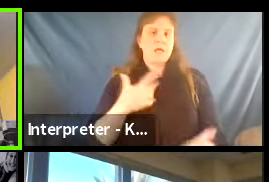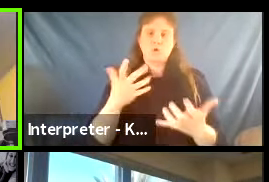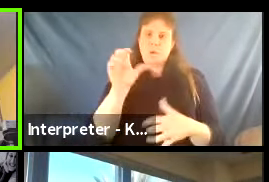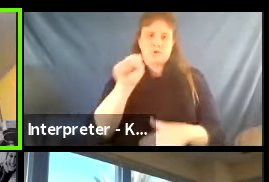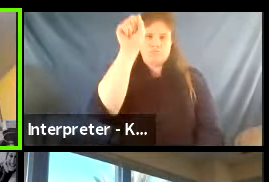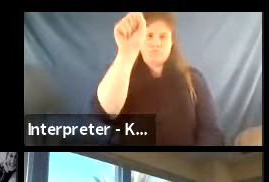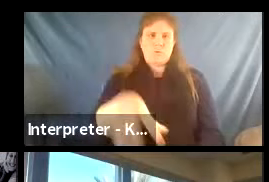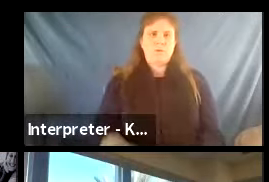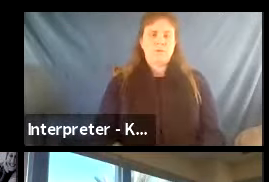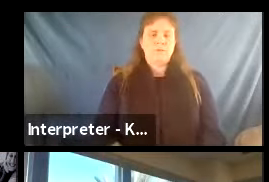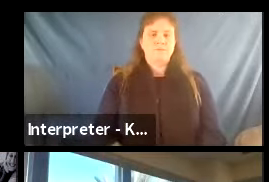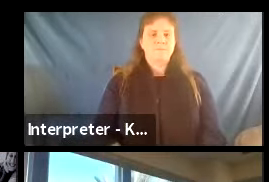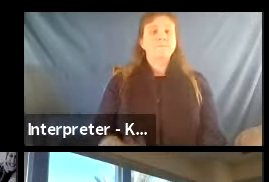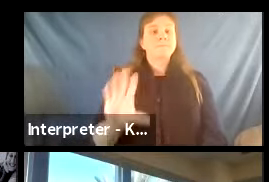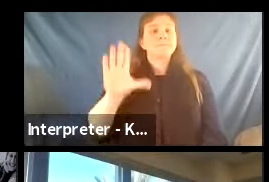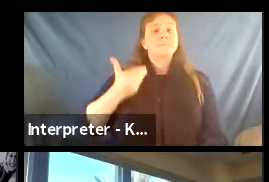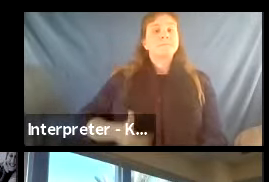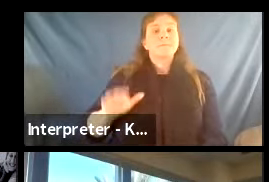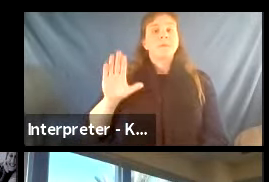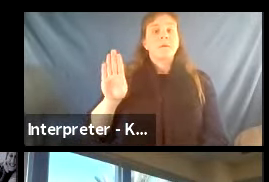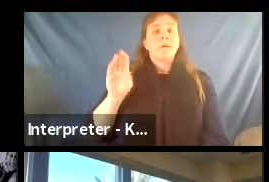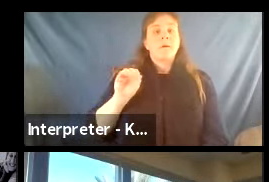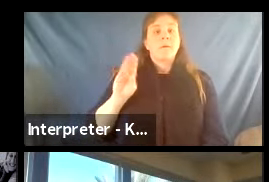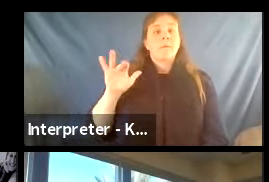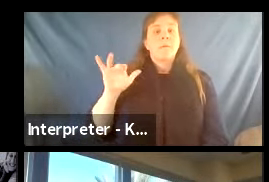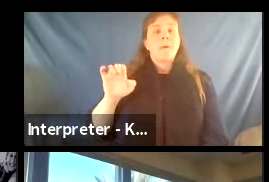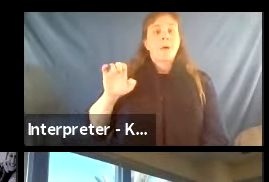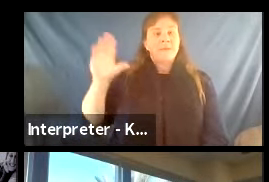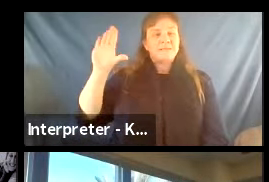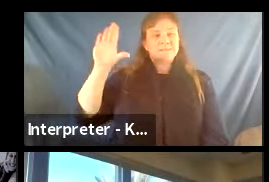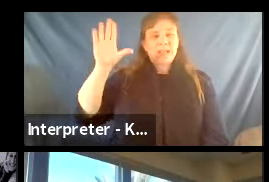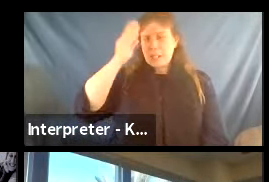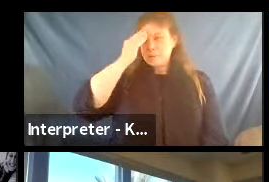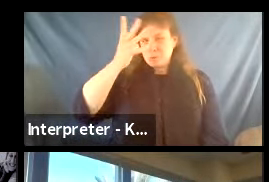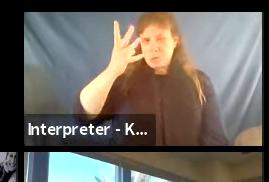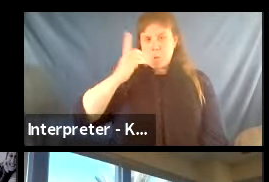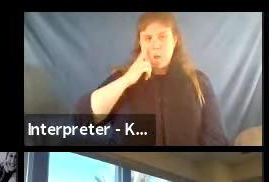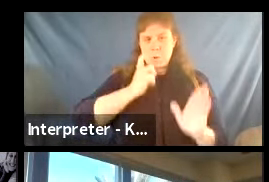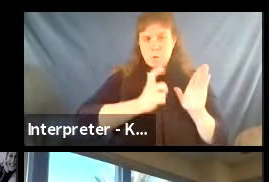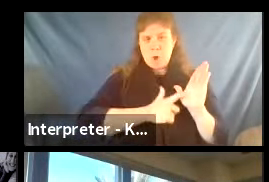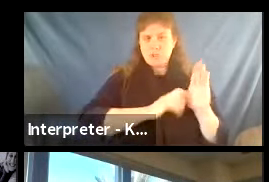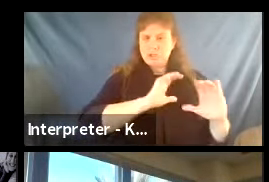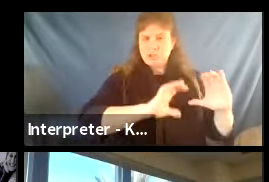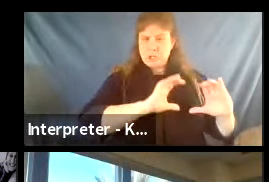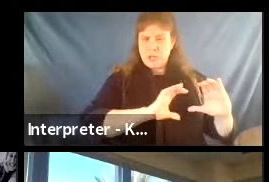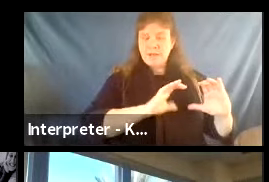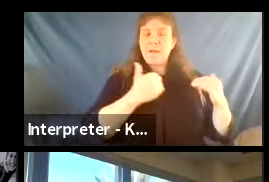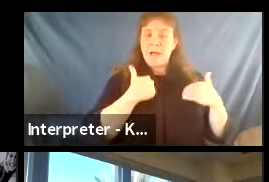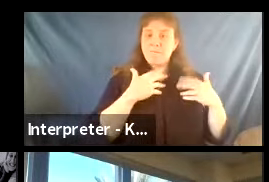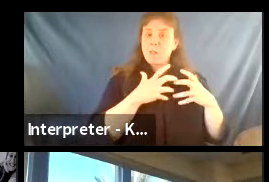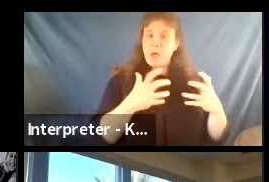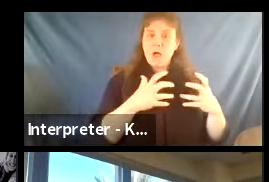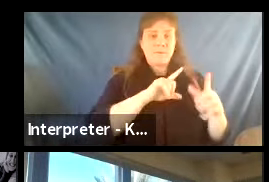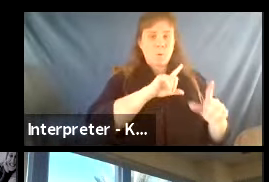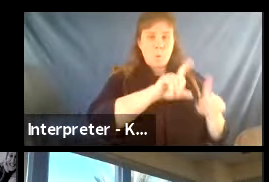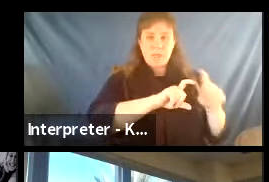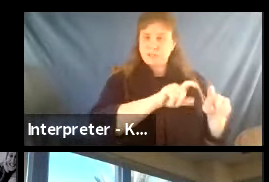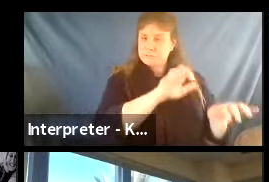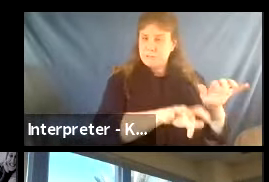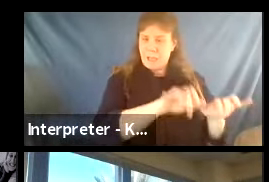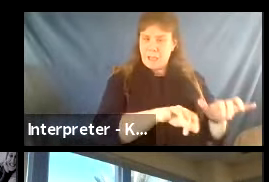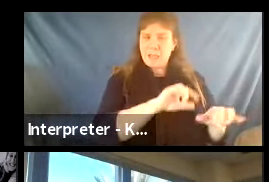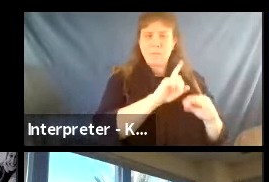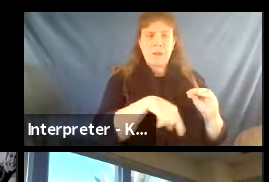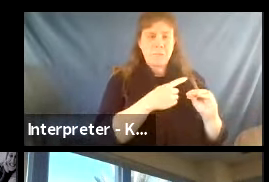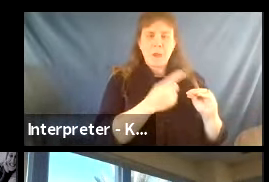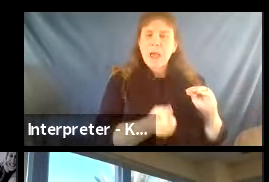Erica, this is Bobby and Tomas. There are a lot of questions in the chat about the volume of vaccines. Could you just